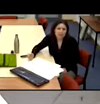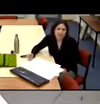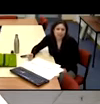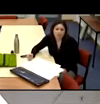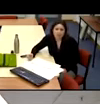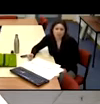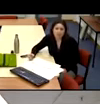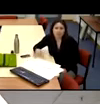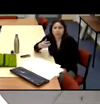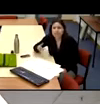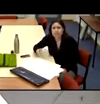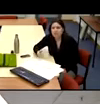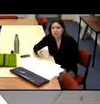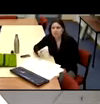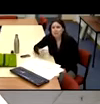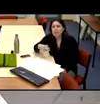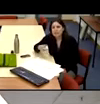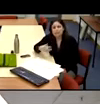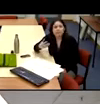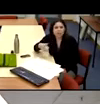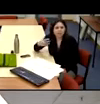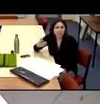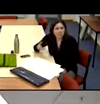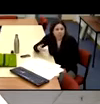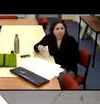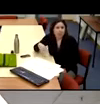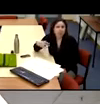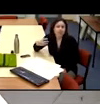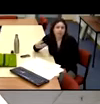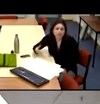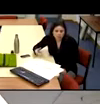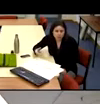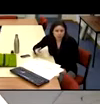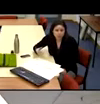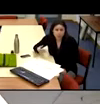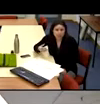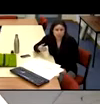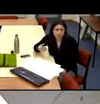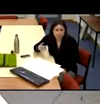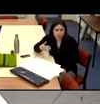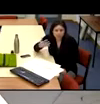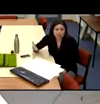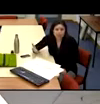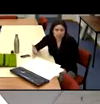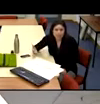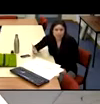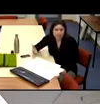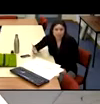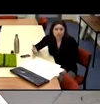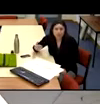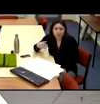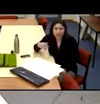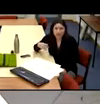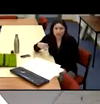be identified as a refugee. So for him, it was, yeah, this is part of my history, part of my life story. I can't get away from